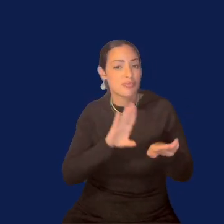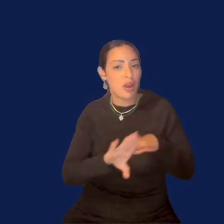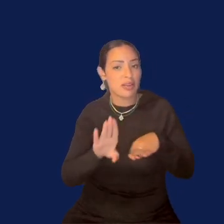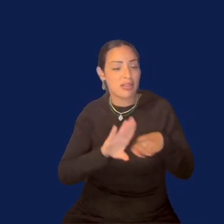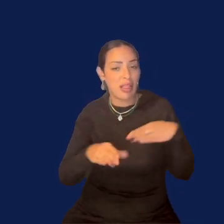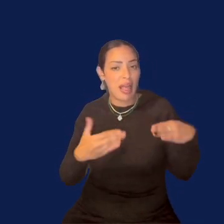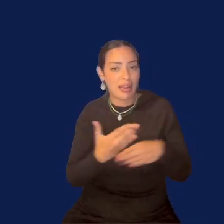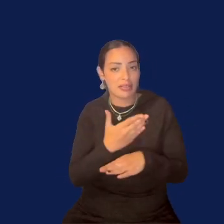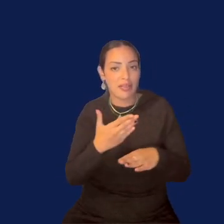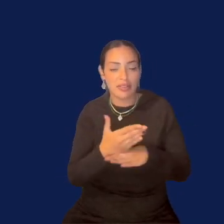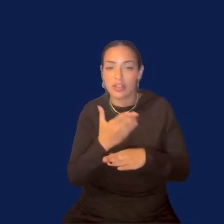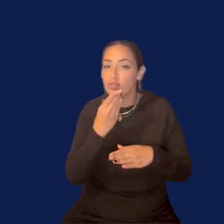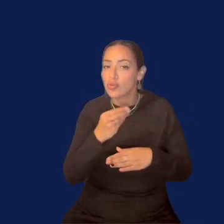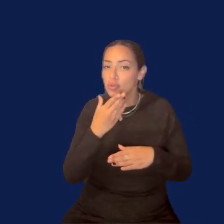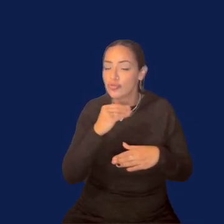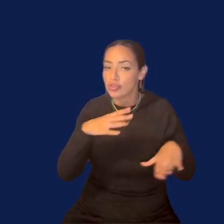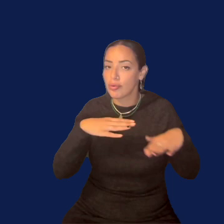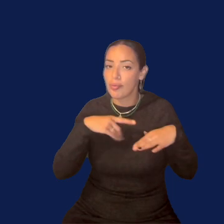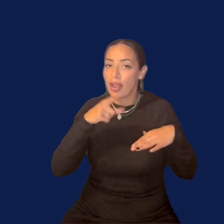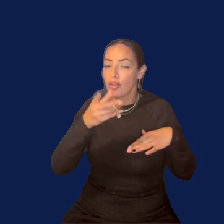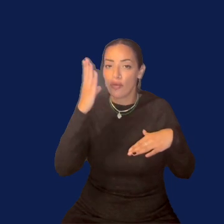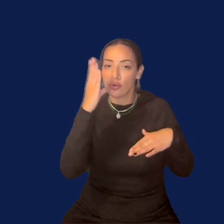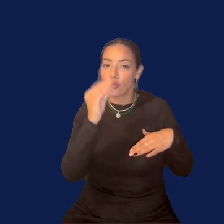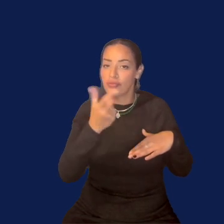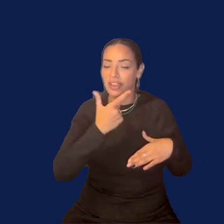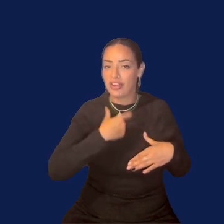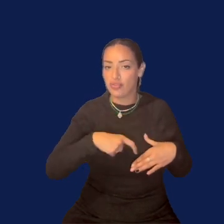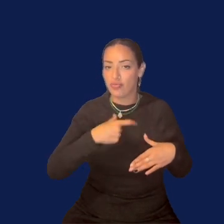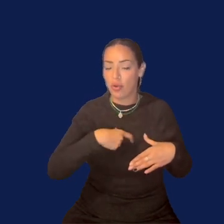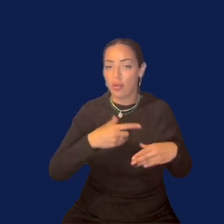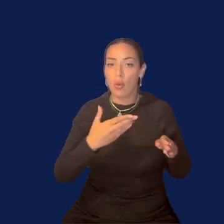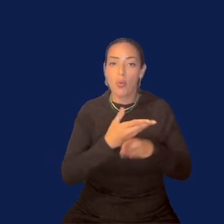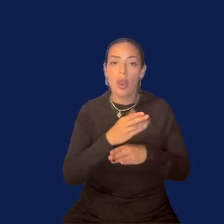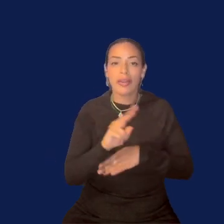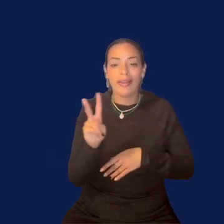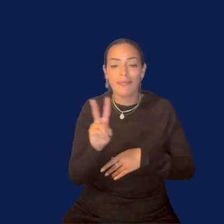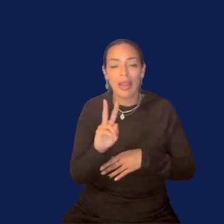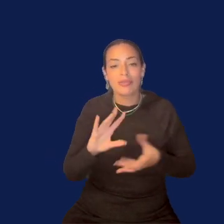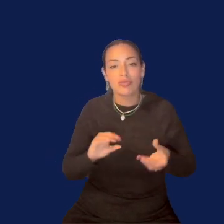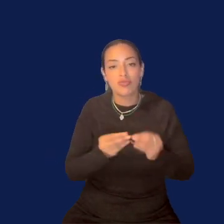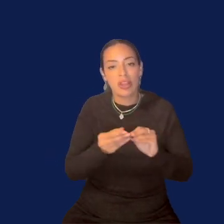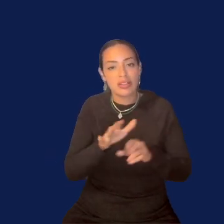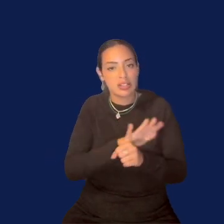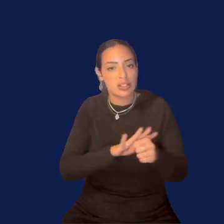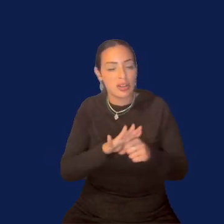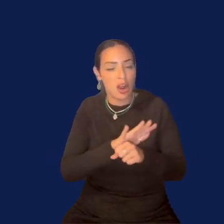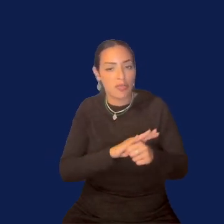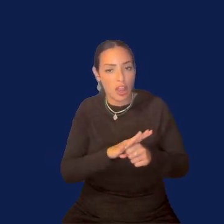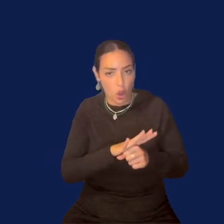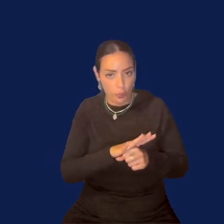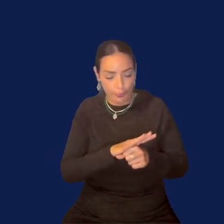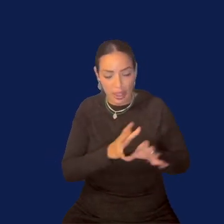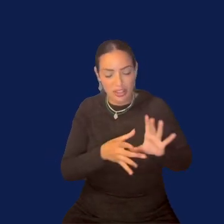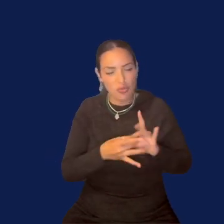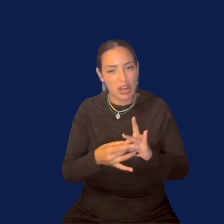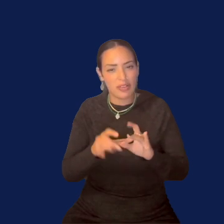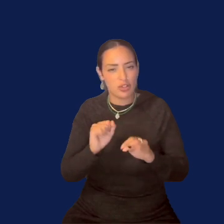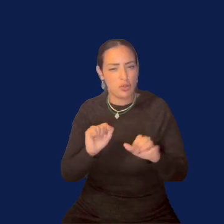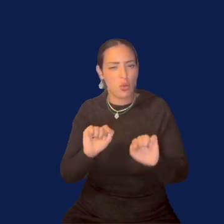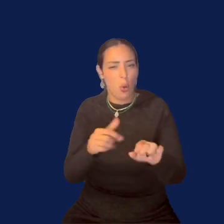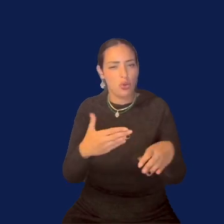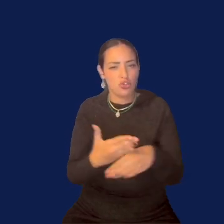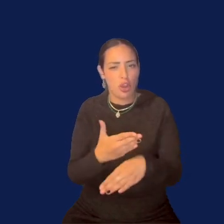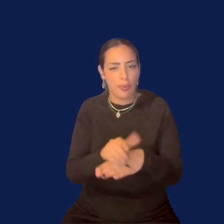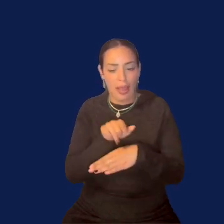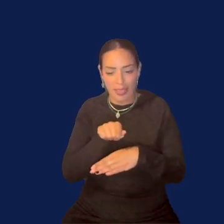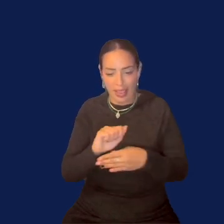way of preparing you for the notification role. Working in pairs, create a scenario which is relevant to the context in which you work, and from